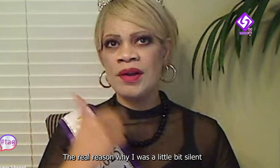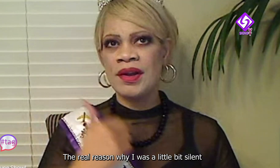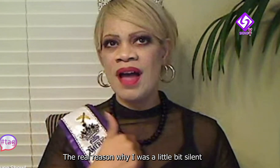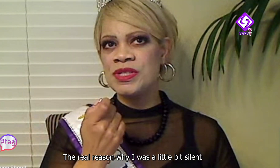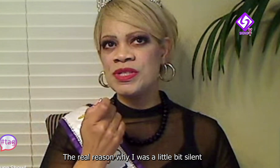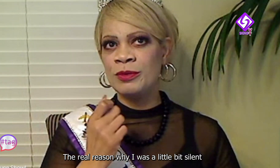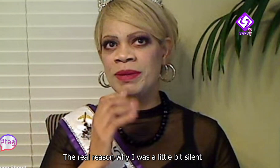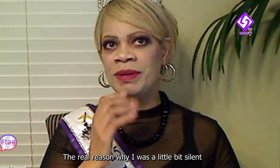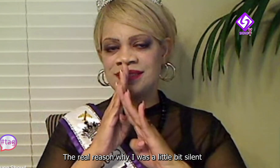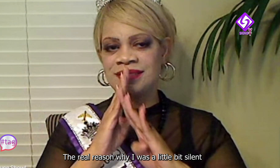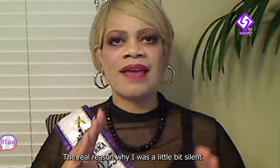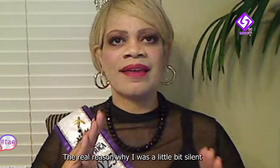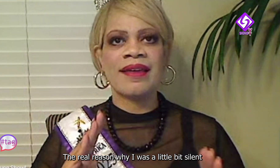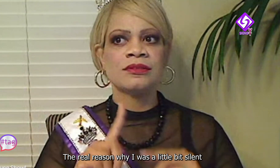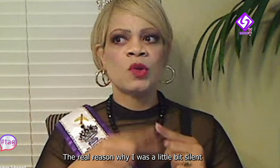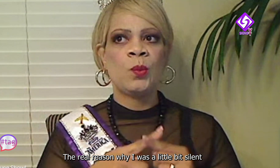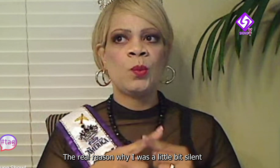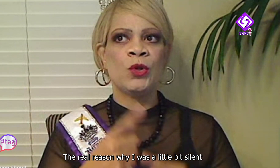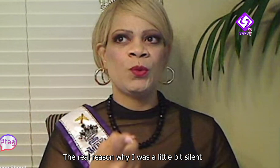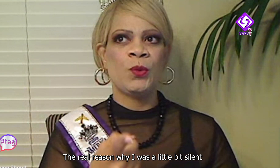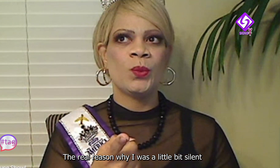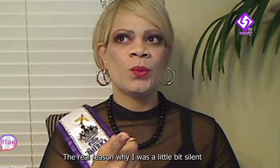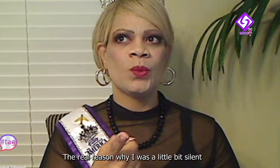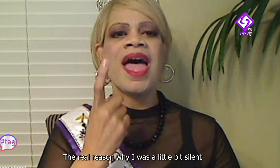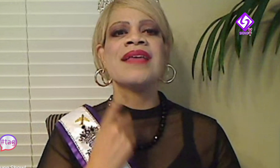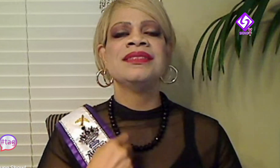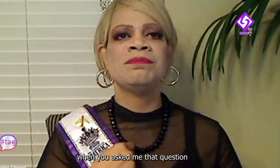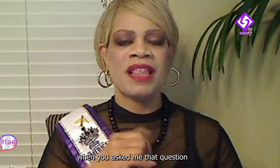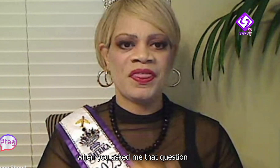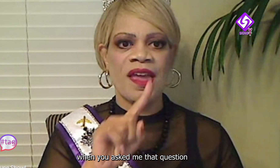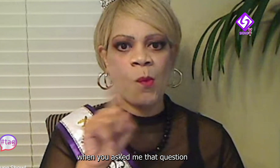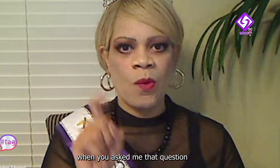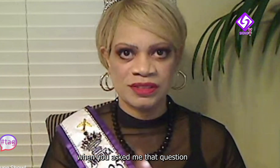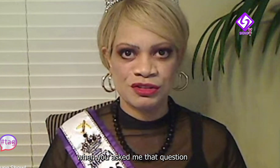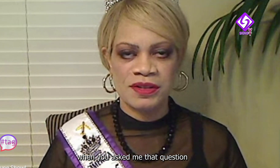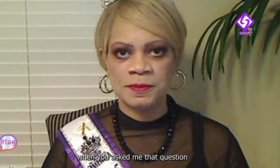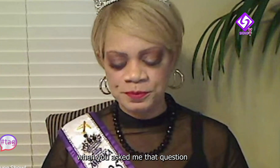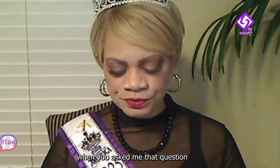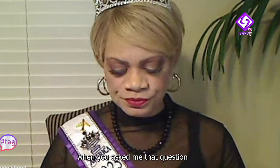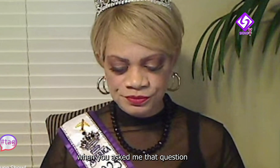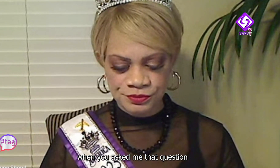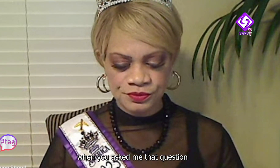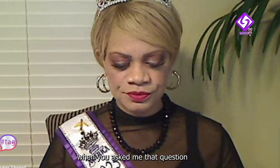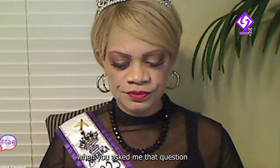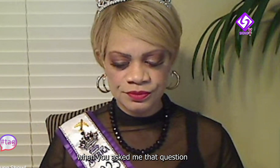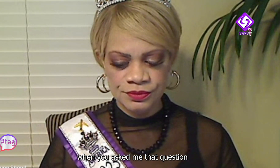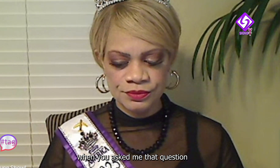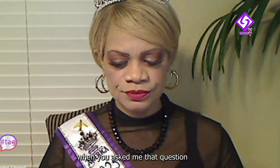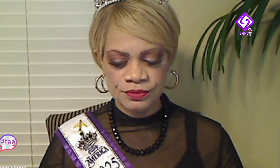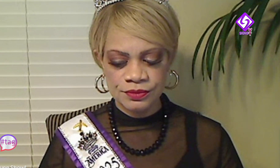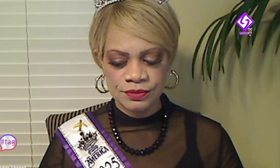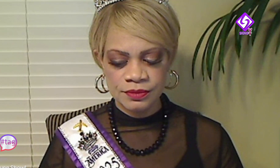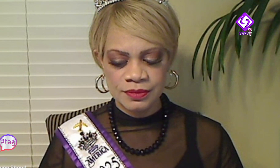The real reason why I was a little bit silent when you asked me that question,